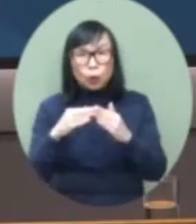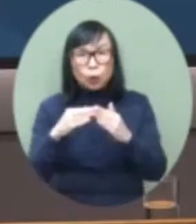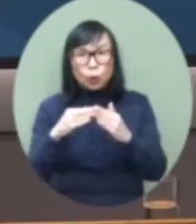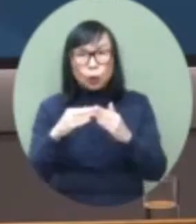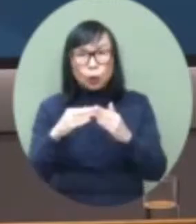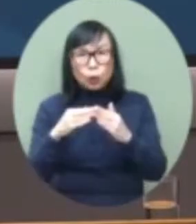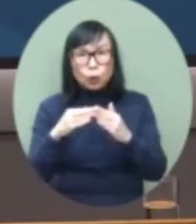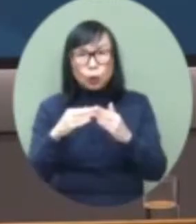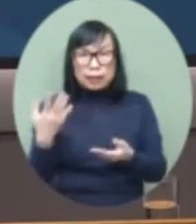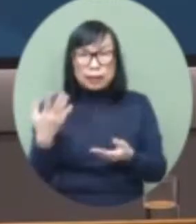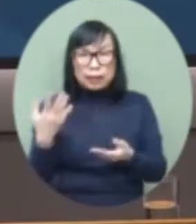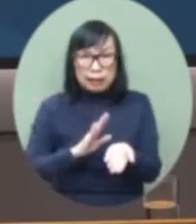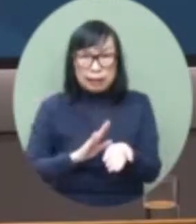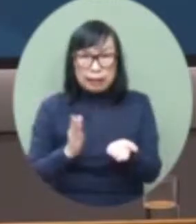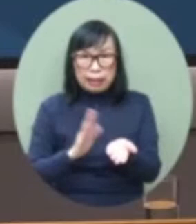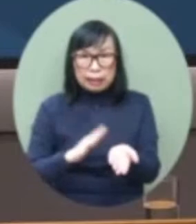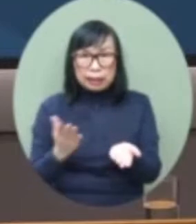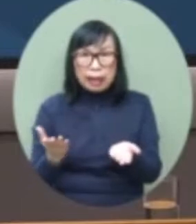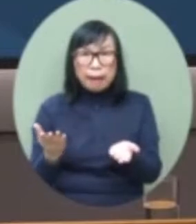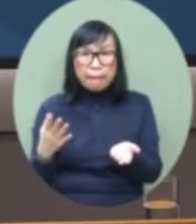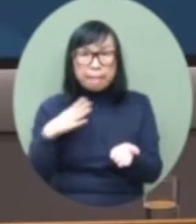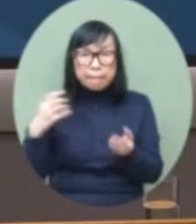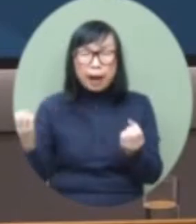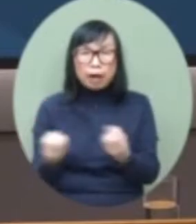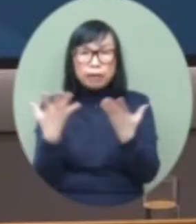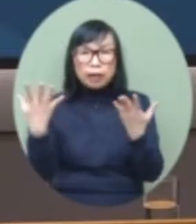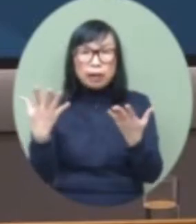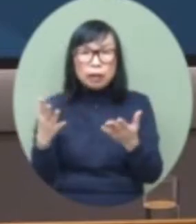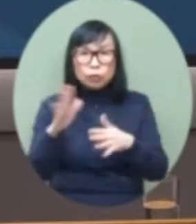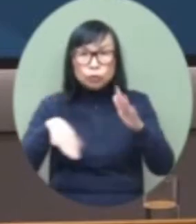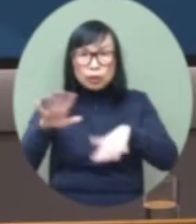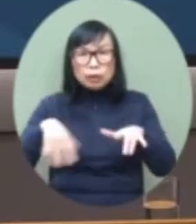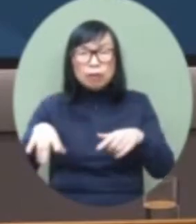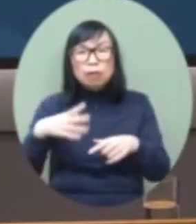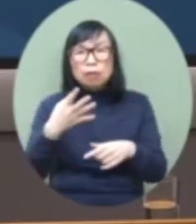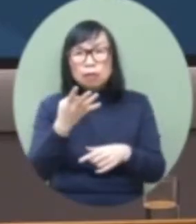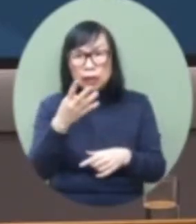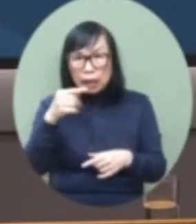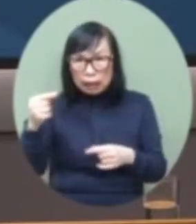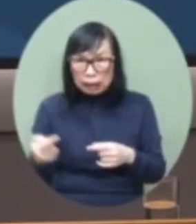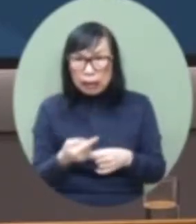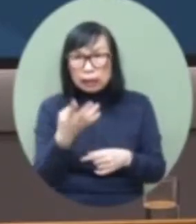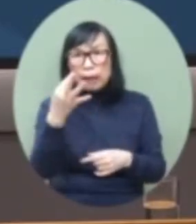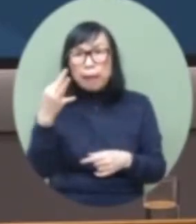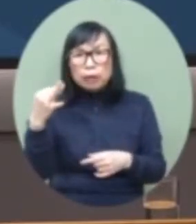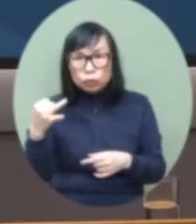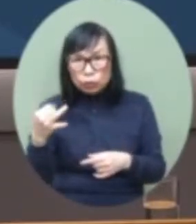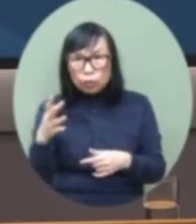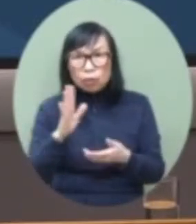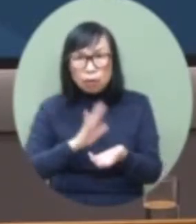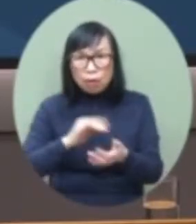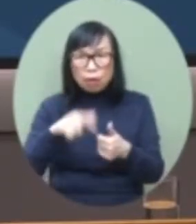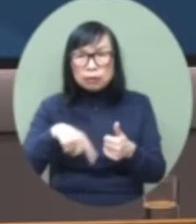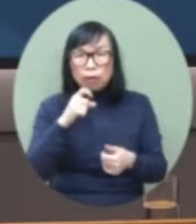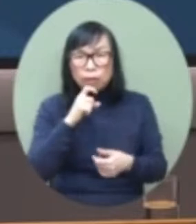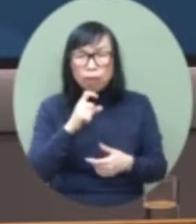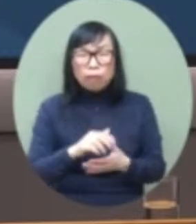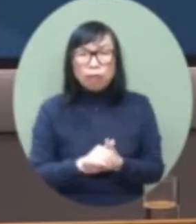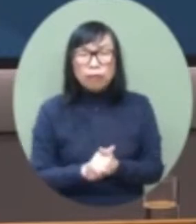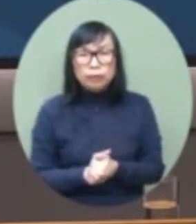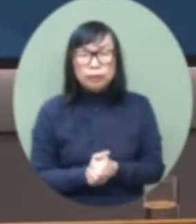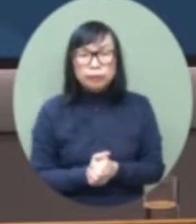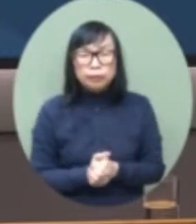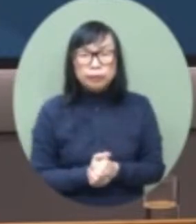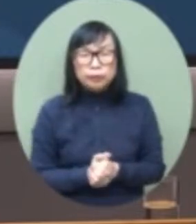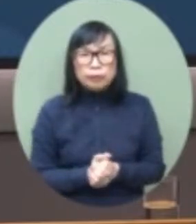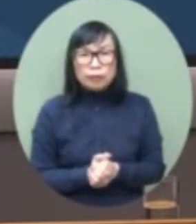a large proportion of young, fit, or asymptomatic patients, they only need observation, but no